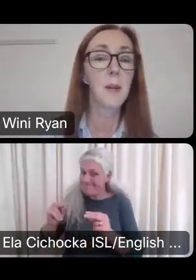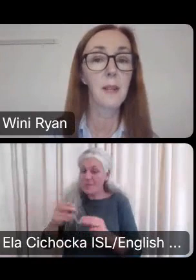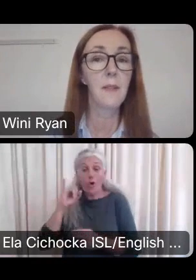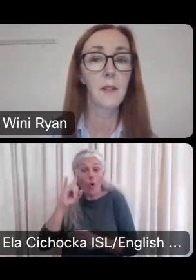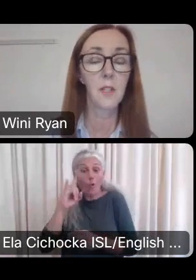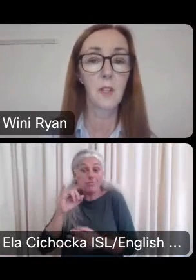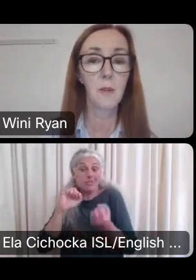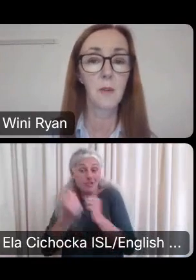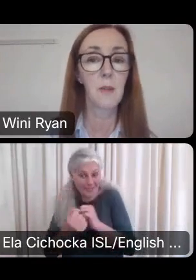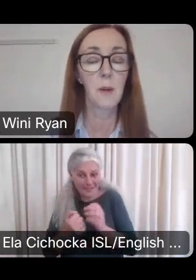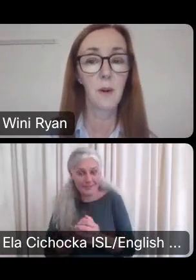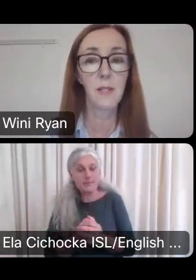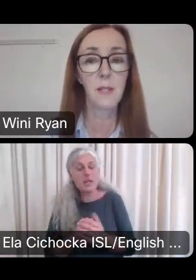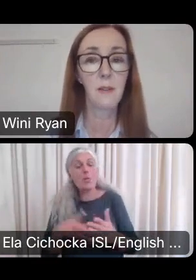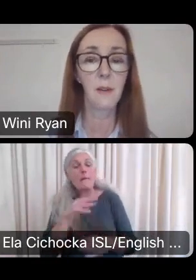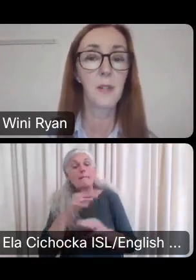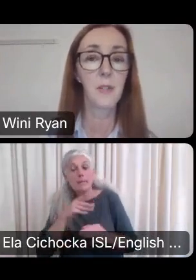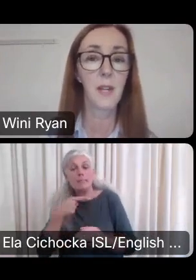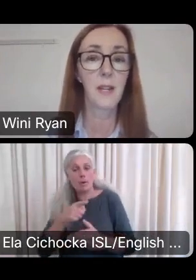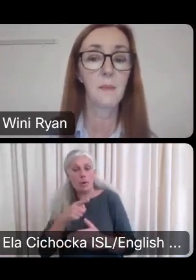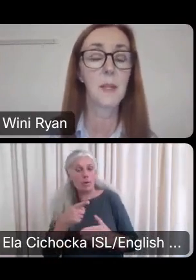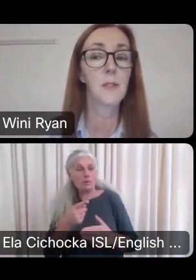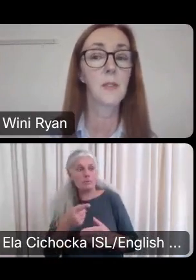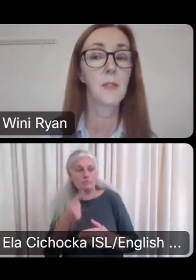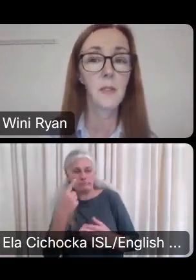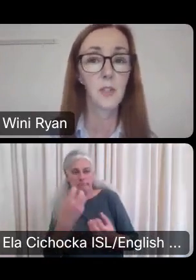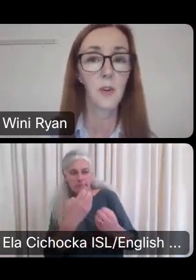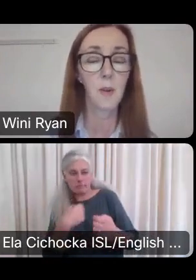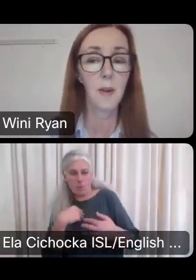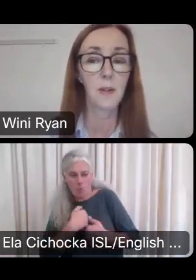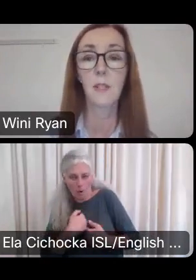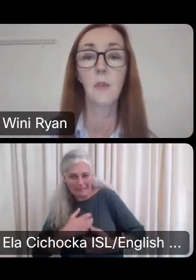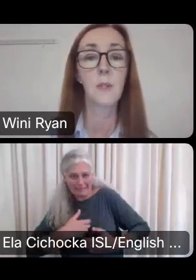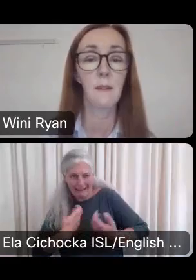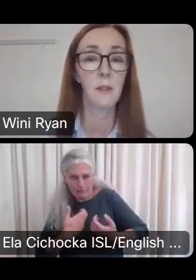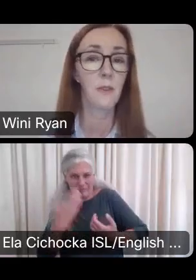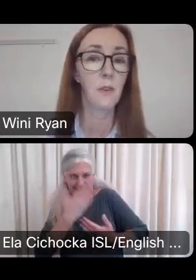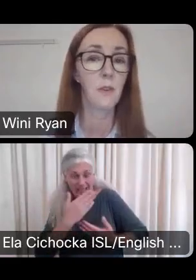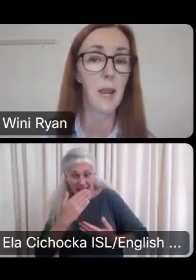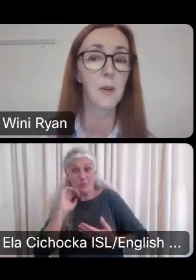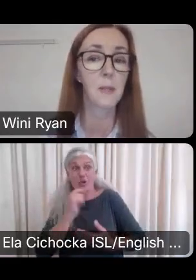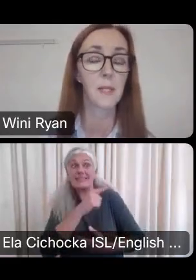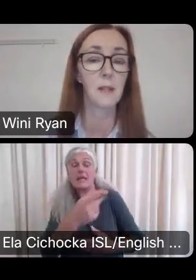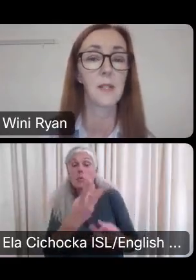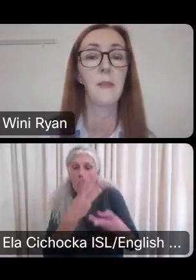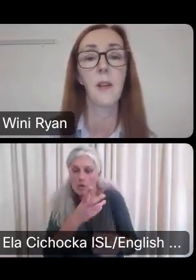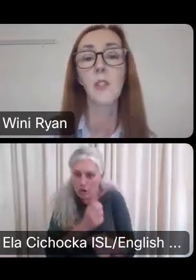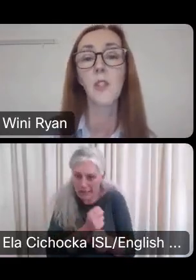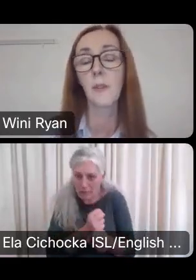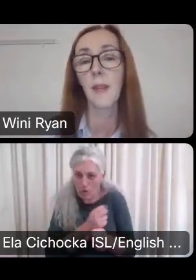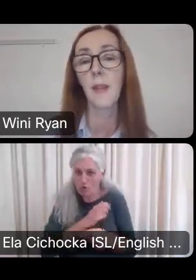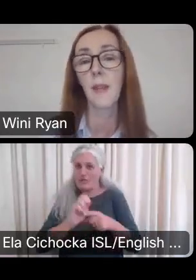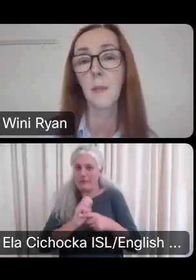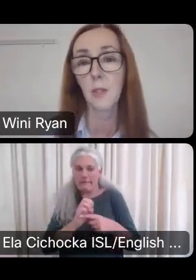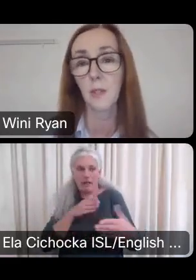So people are giving us cues that they're worried, they're angry, they're sad, because they want to talk about it. They don't have the vocabulary themselves, and they're not sure